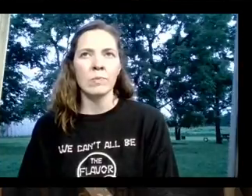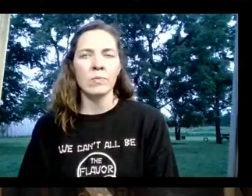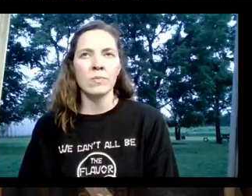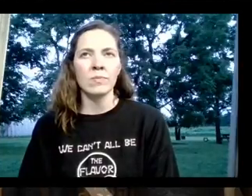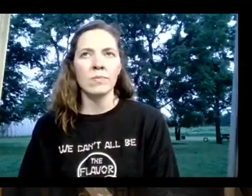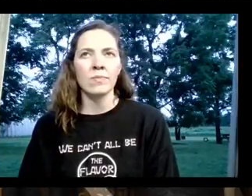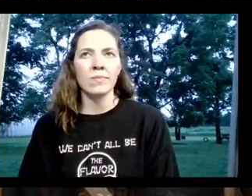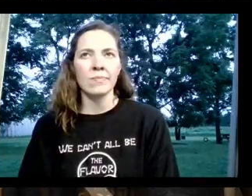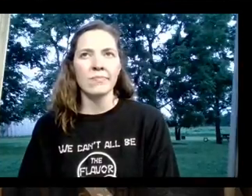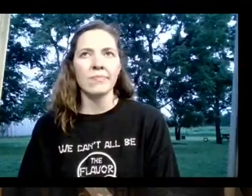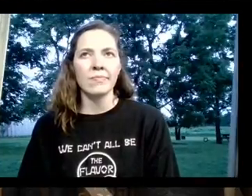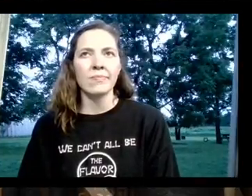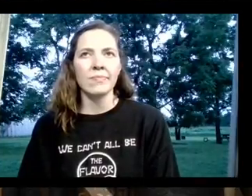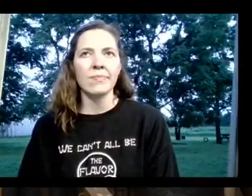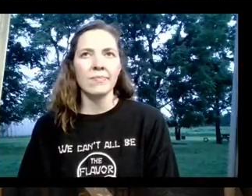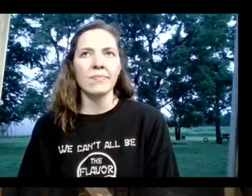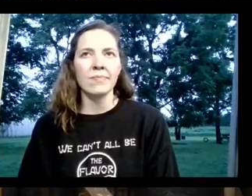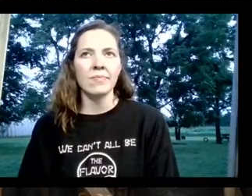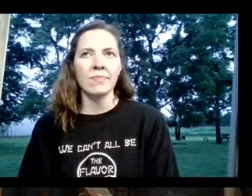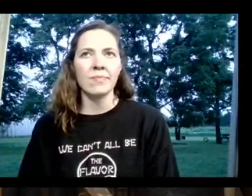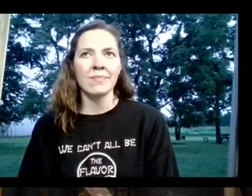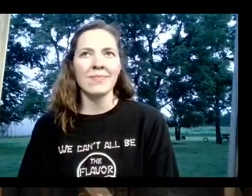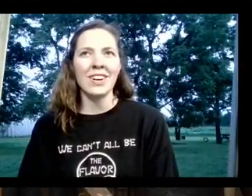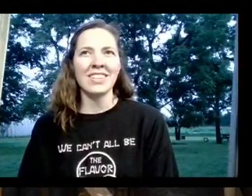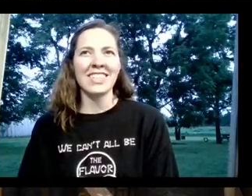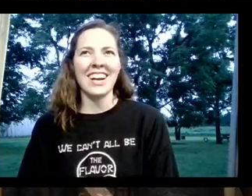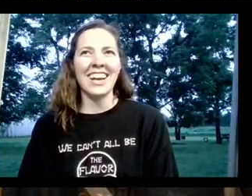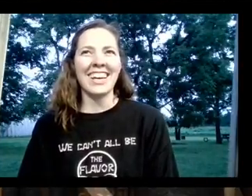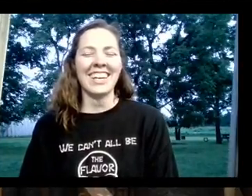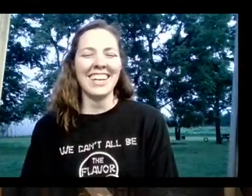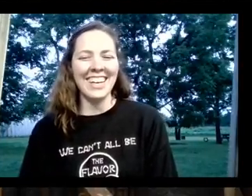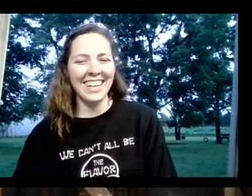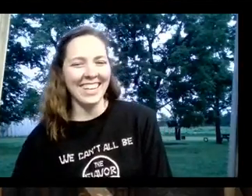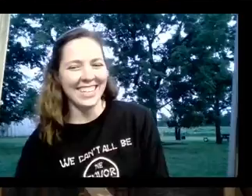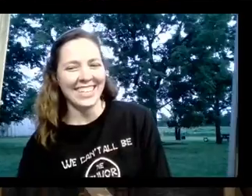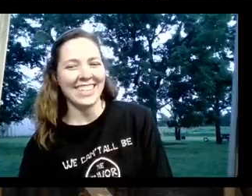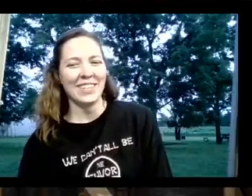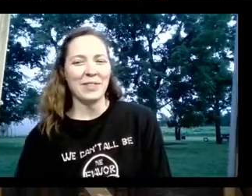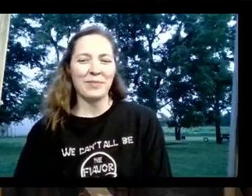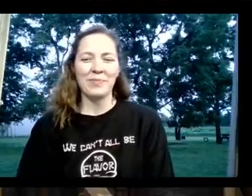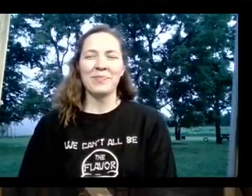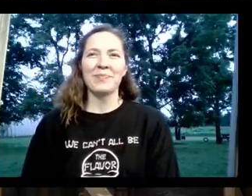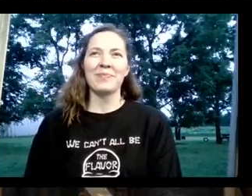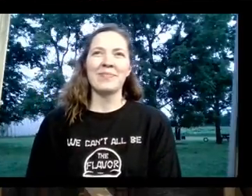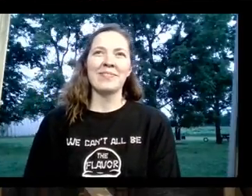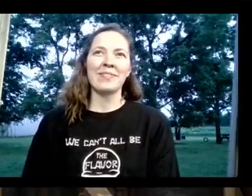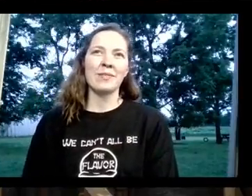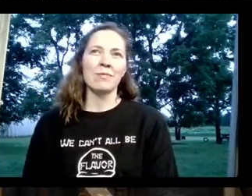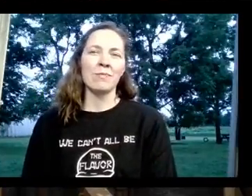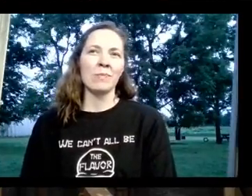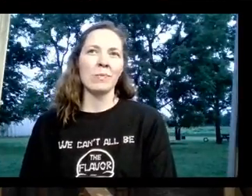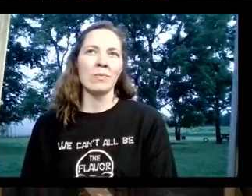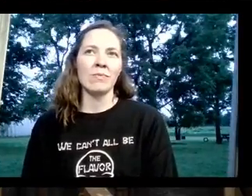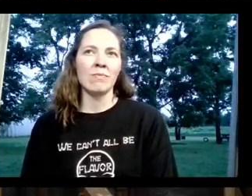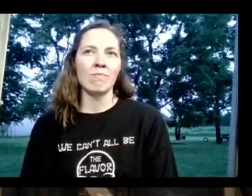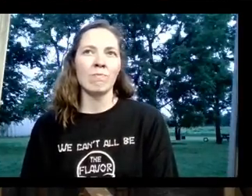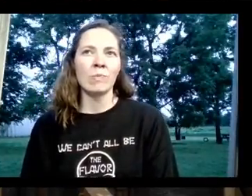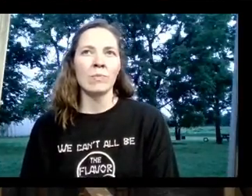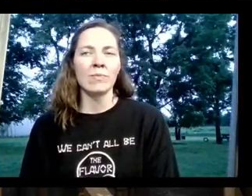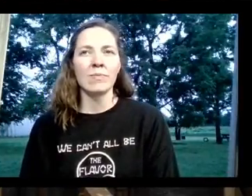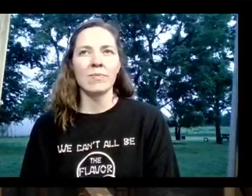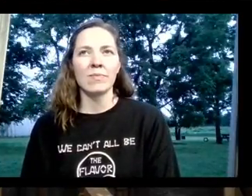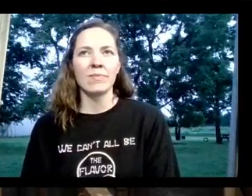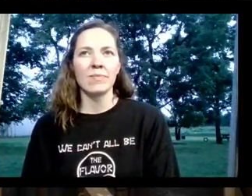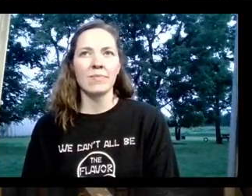the ornamental side, that's what Jessica was saying, you kind of beat me to the punch, I was getting sorry. There. But for the ornamental side of things, maybe you want that